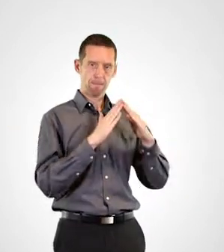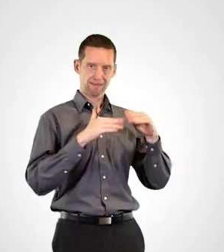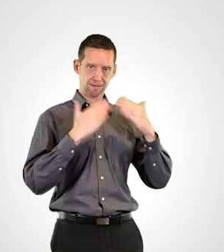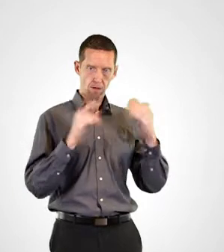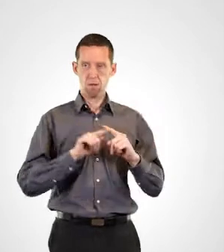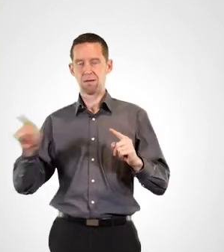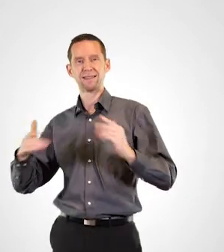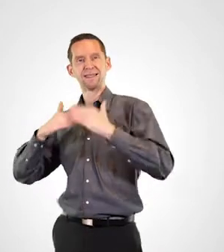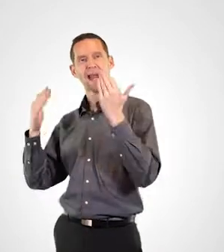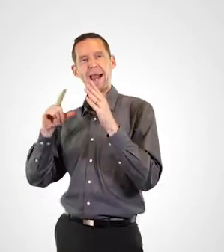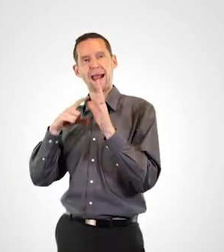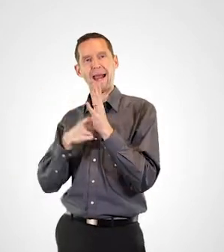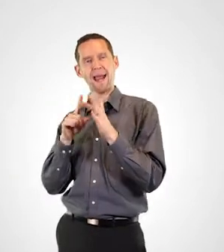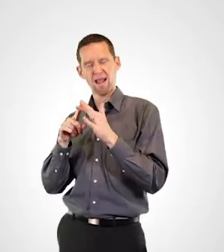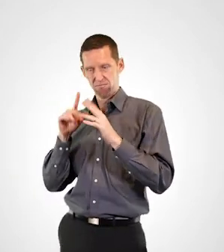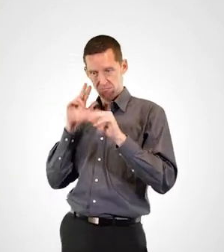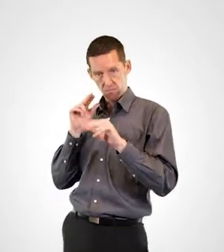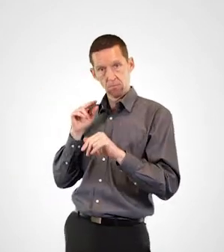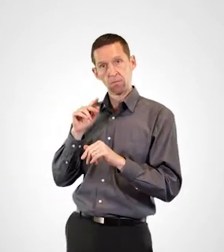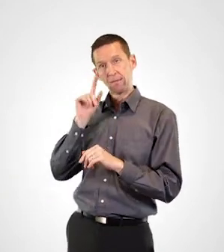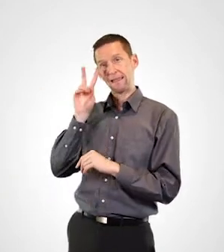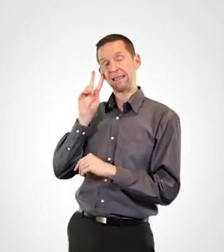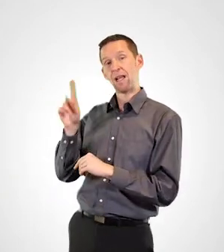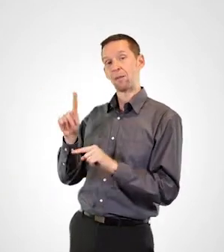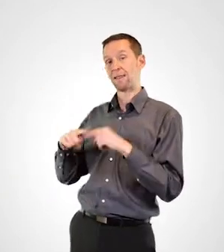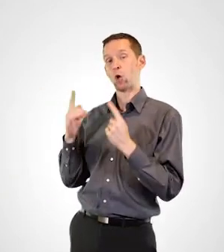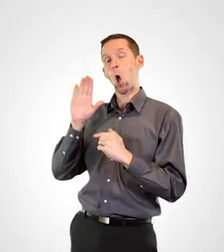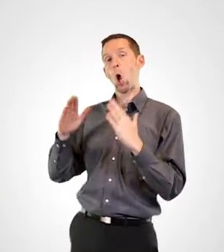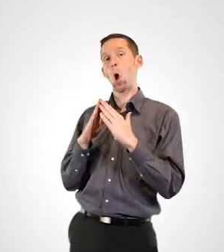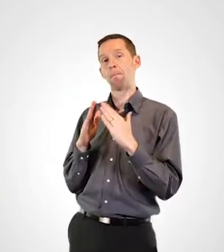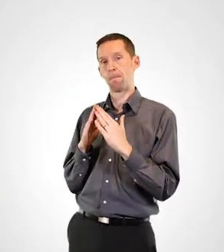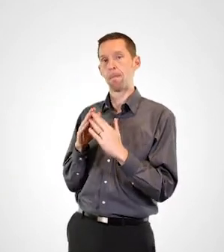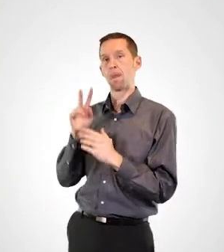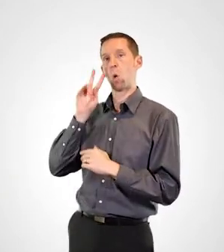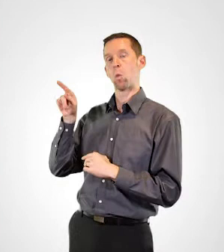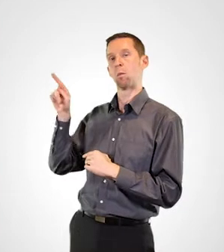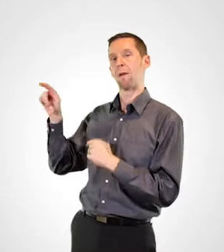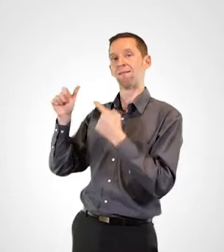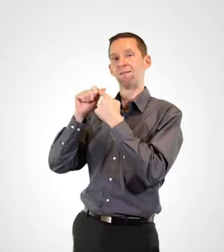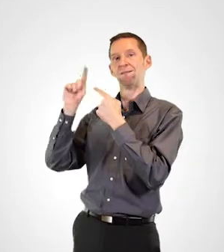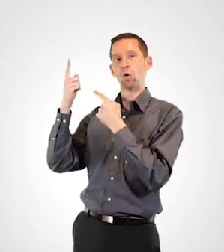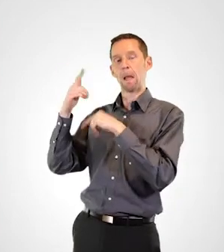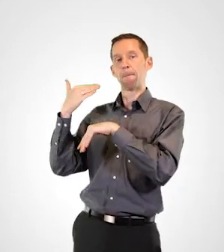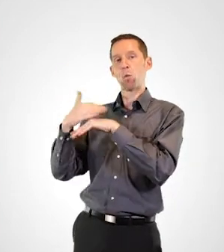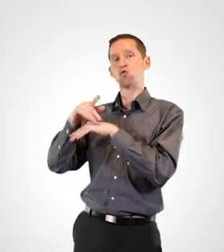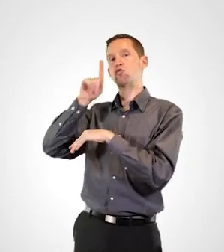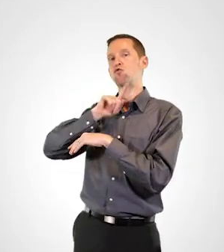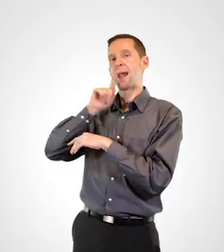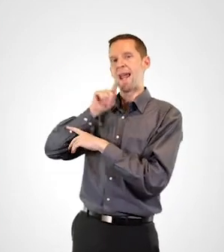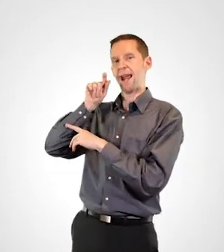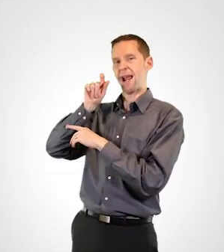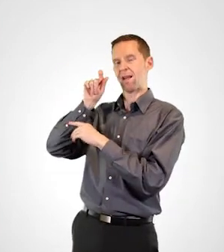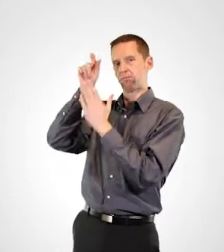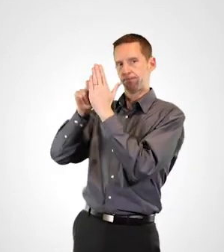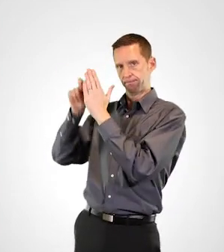daycare day. And you can see the difference in the home. So for example, if you look at this first one, the blue and red one on